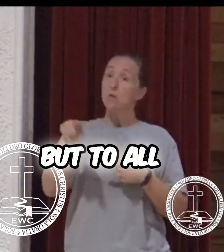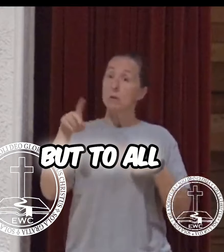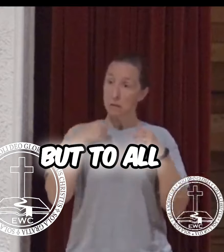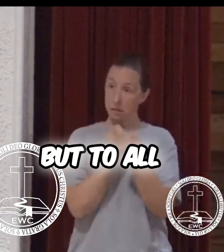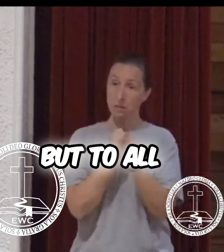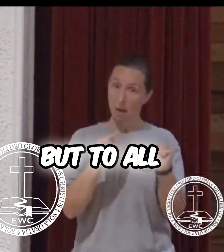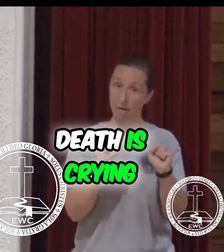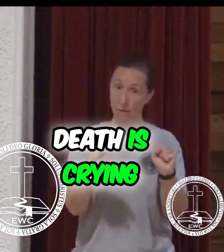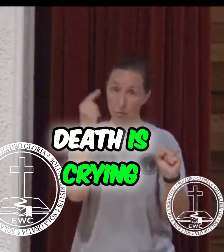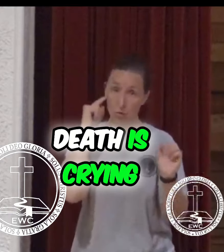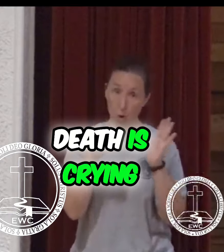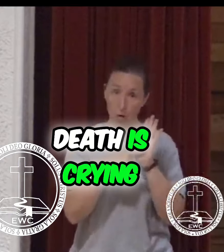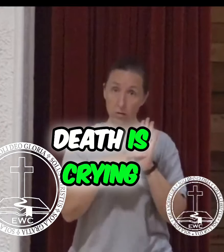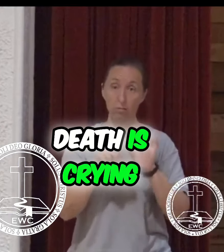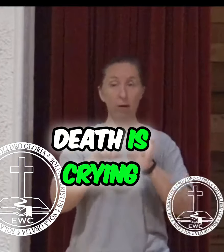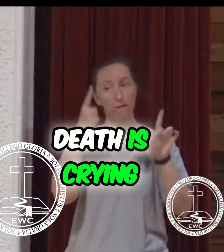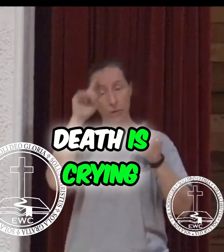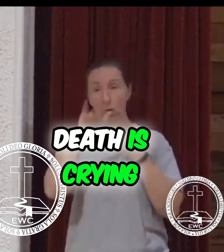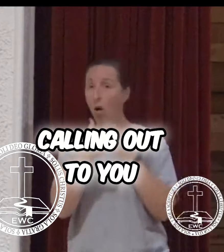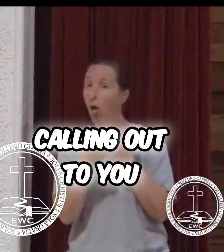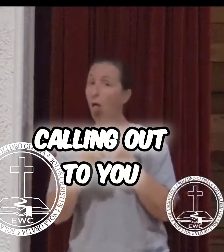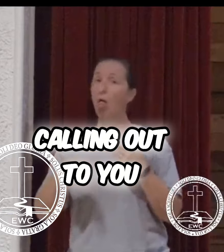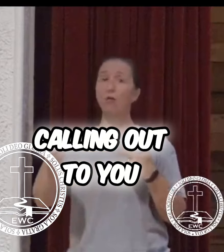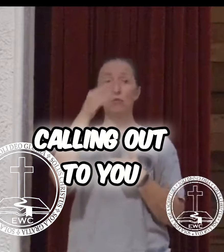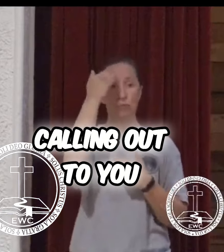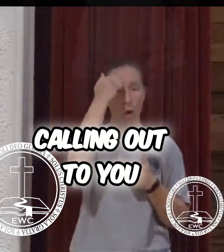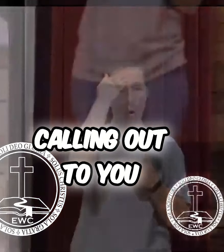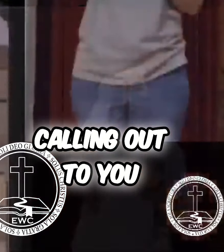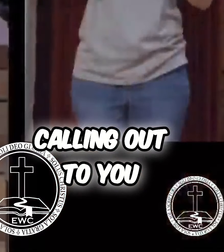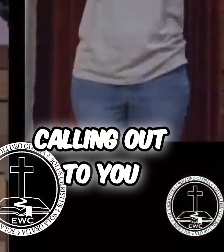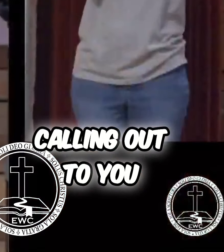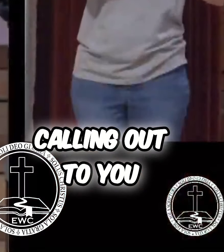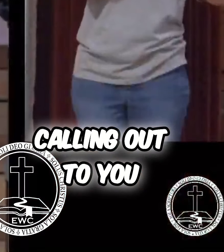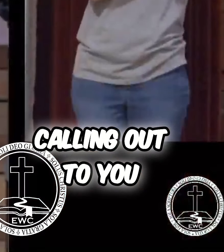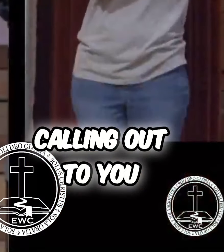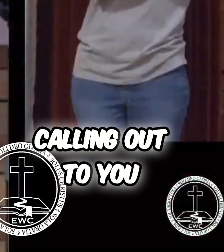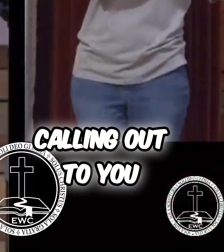all, death is crying, calling out to you,